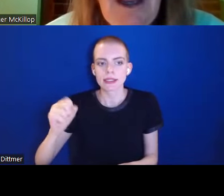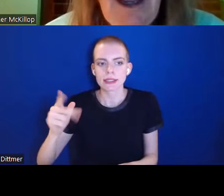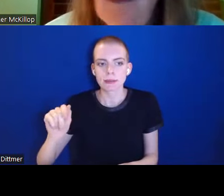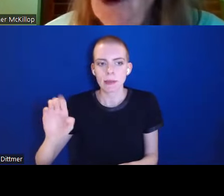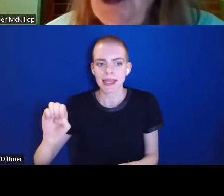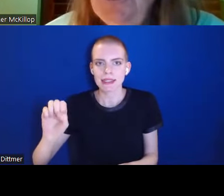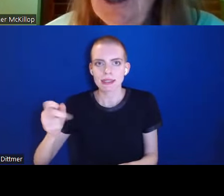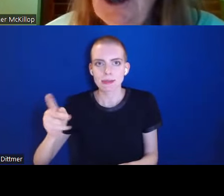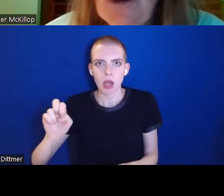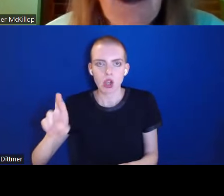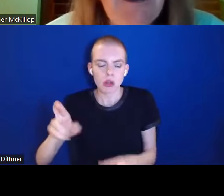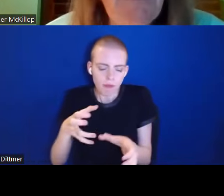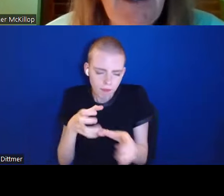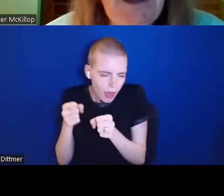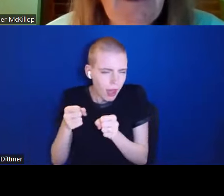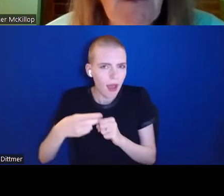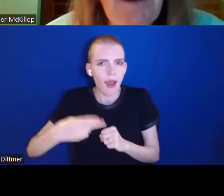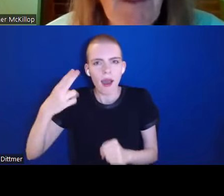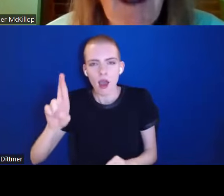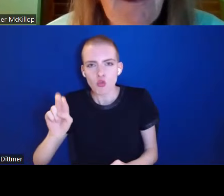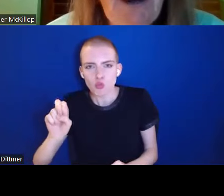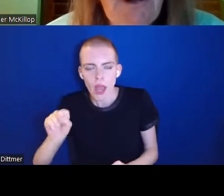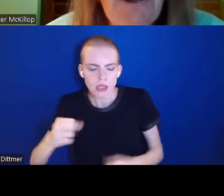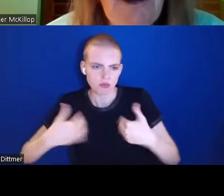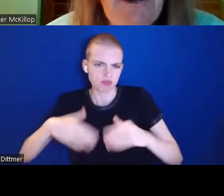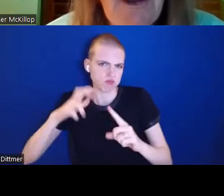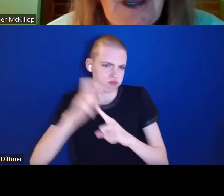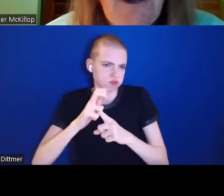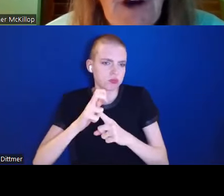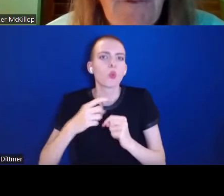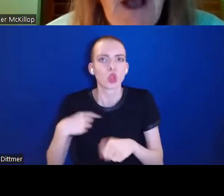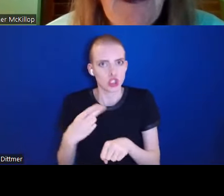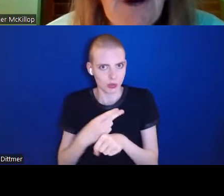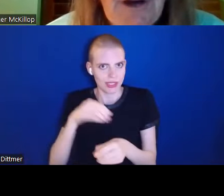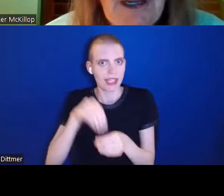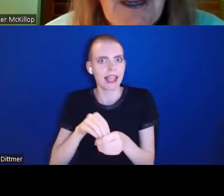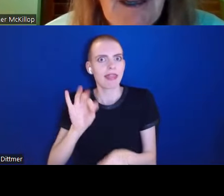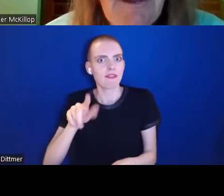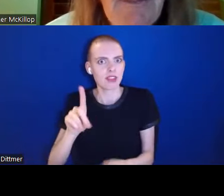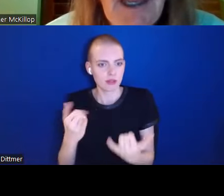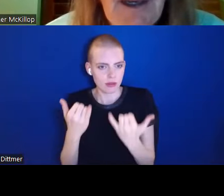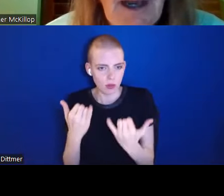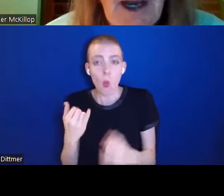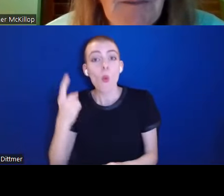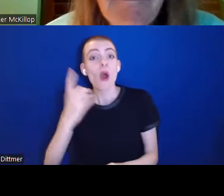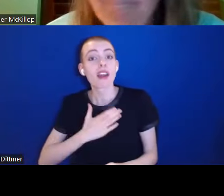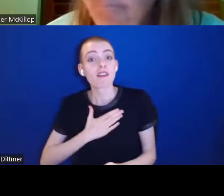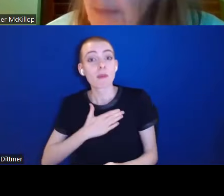resolution, and we're using it currently in the field. One of my doctoral students, Cher Foster, has